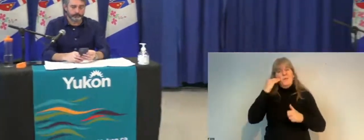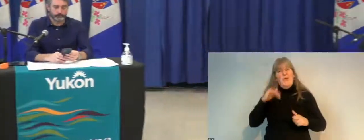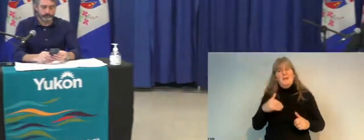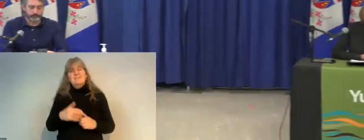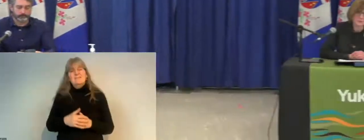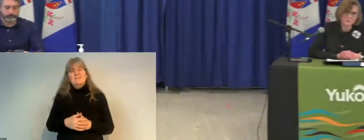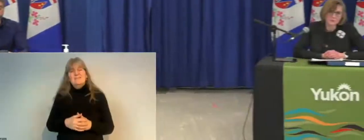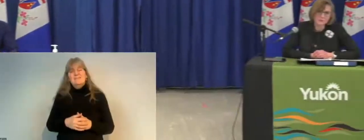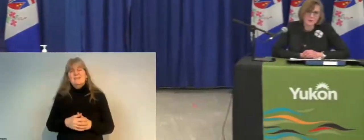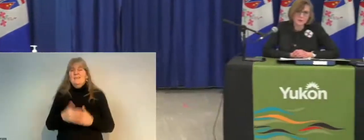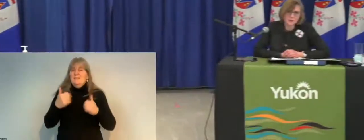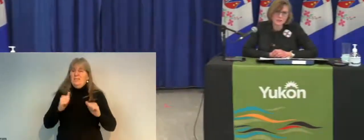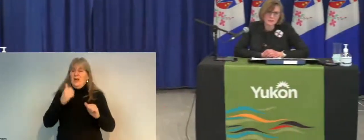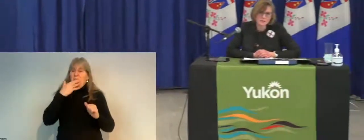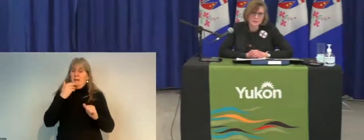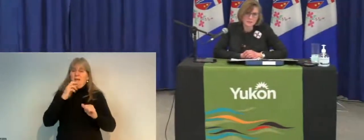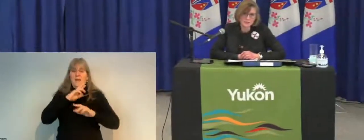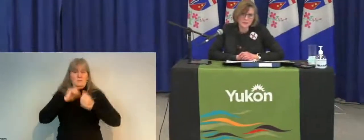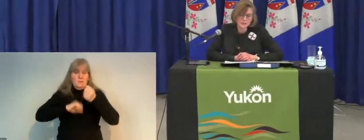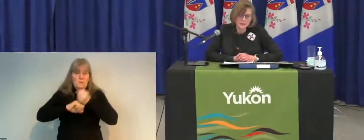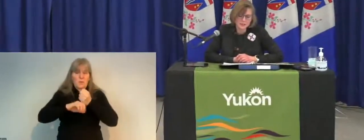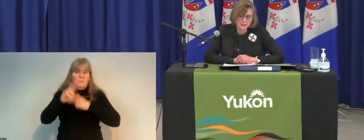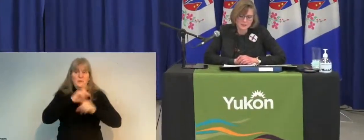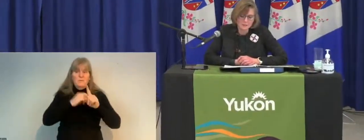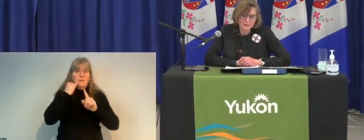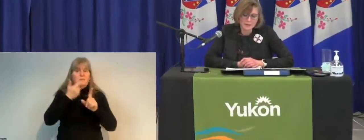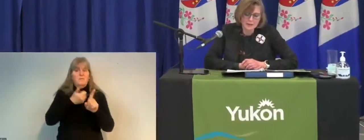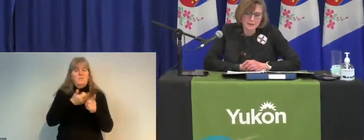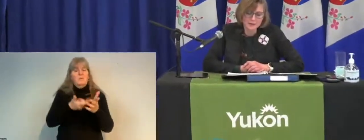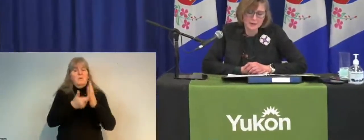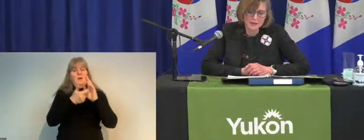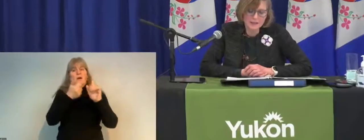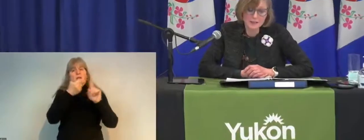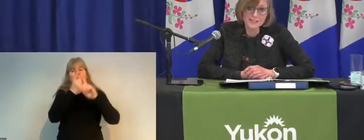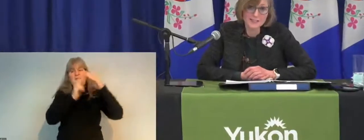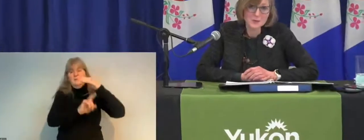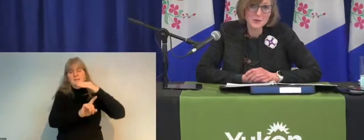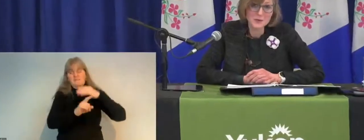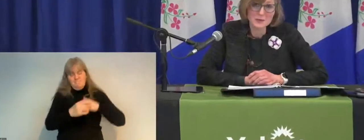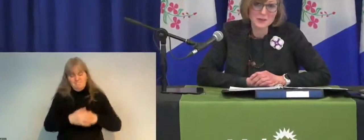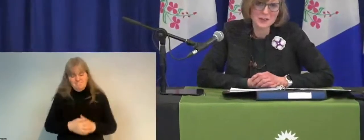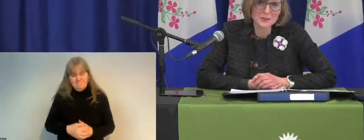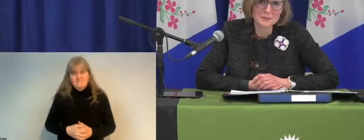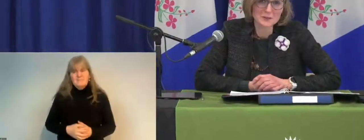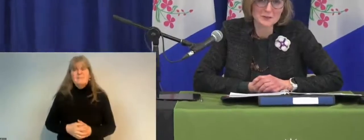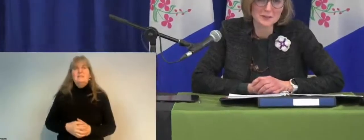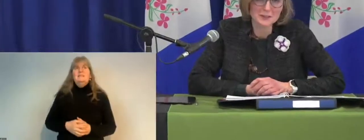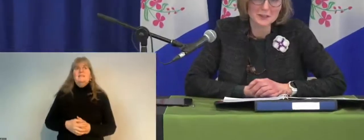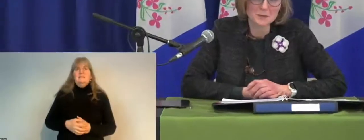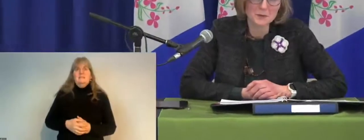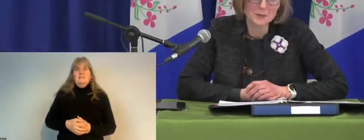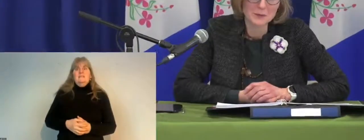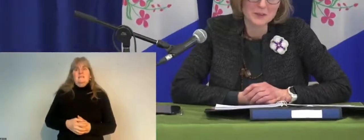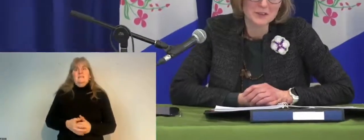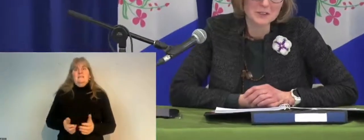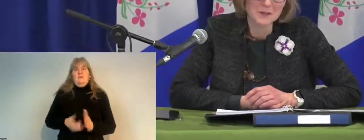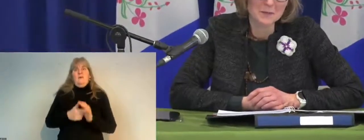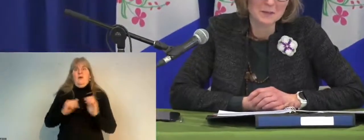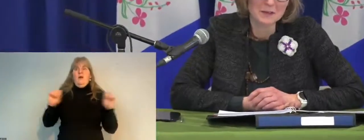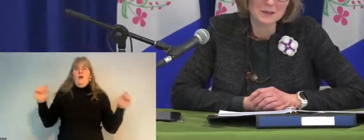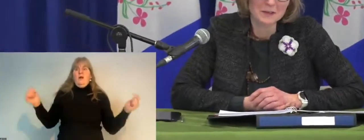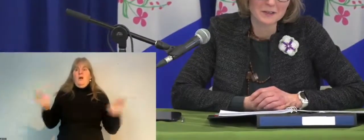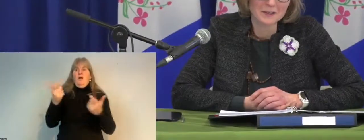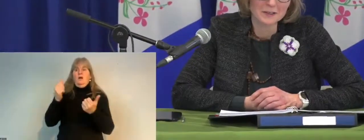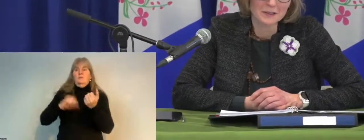we can to support people who need to isolate. And it's going to take the whole community to support people at this